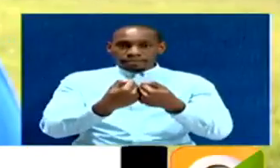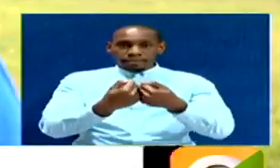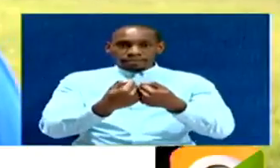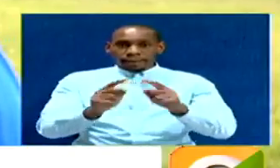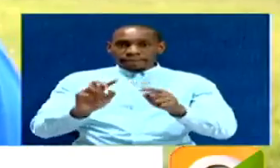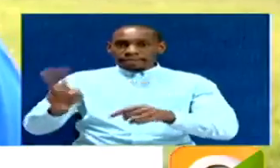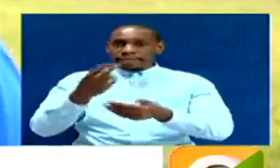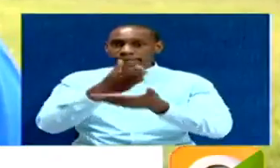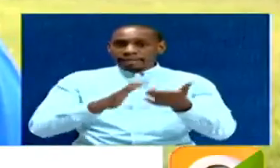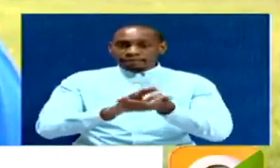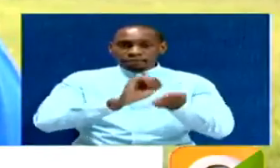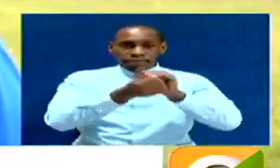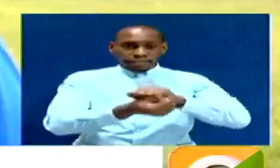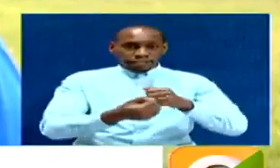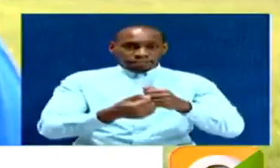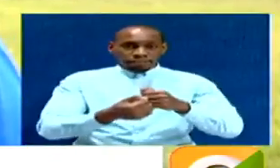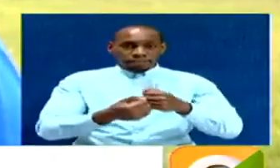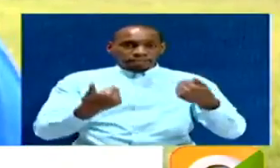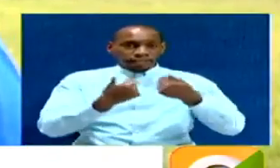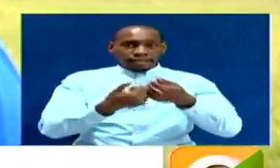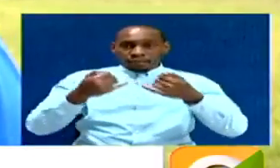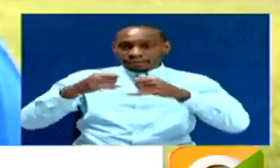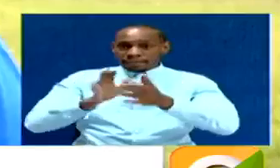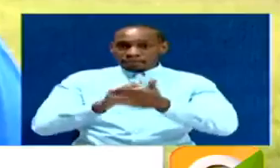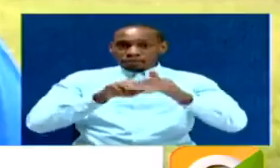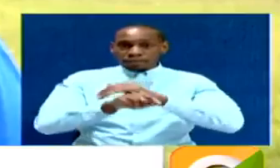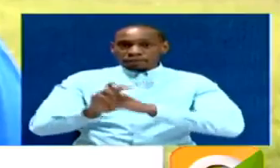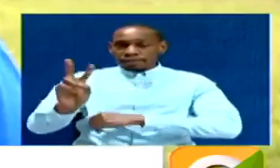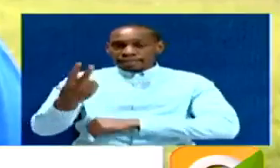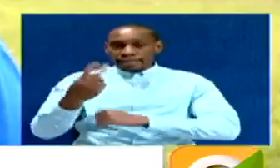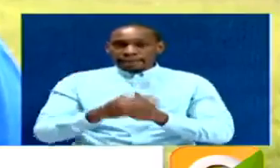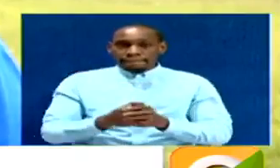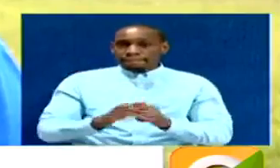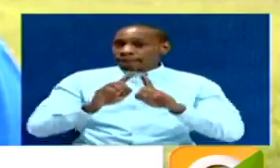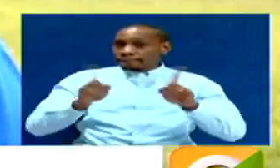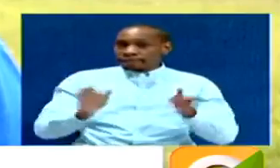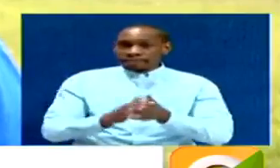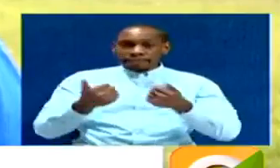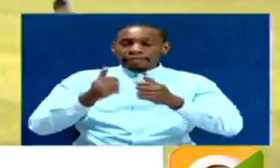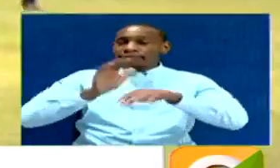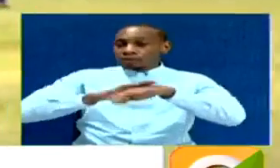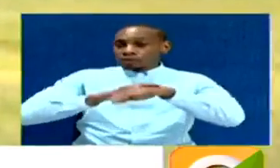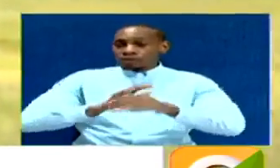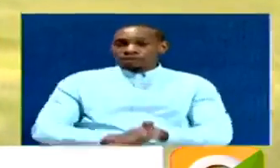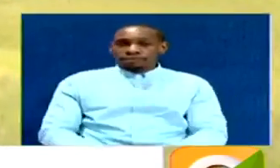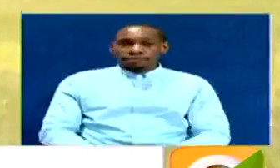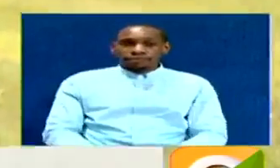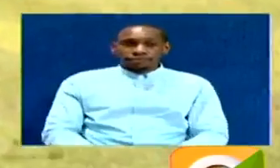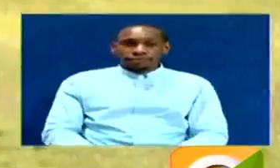but second half tumekuja tuka change game, wakajaribu ndo tukapata hiyo bao ya pili. Otherwise imekuwa game nzuri sana.